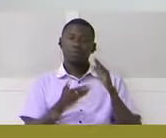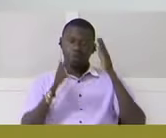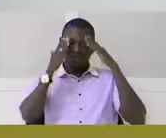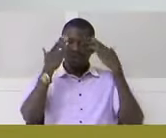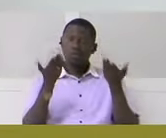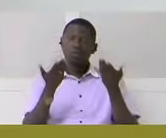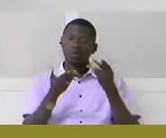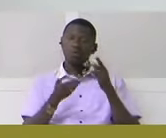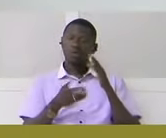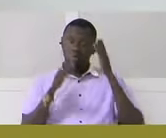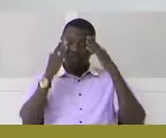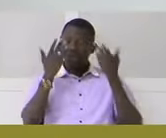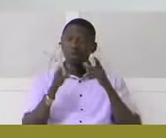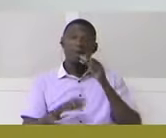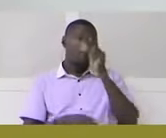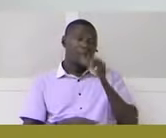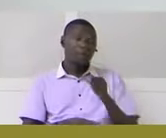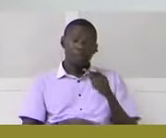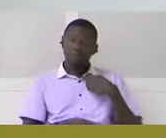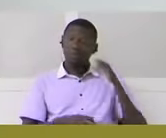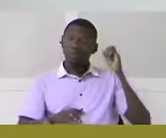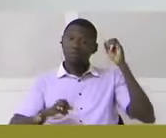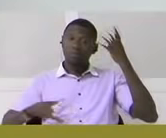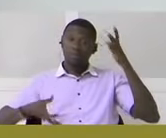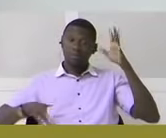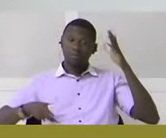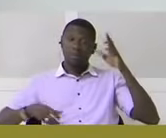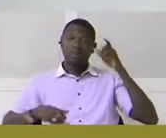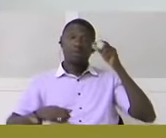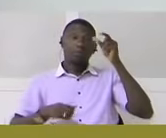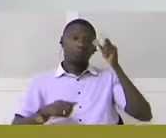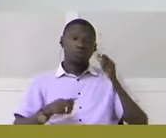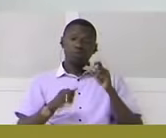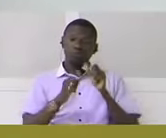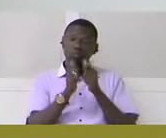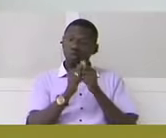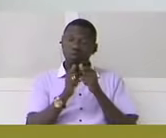was a Mauritanian all I know is it was a shop